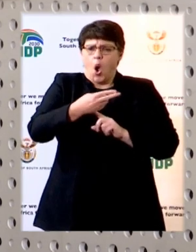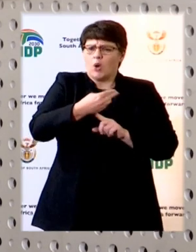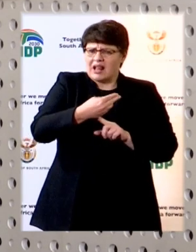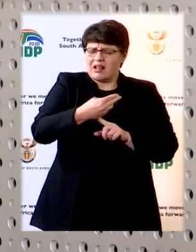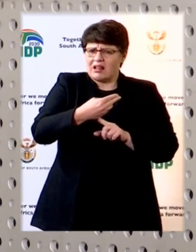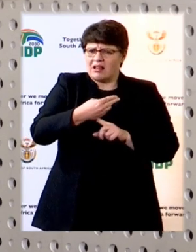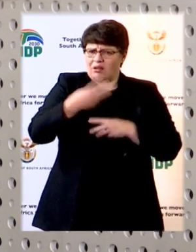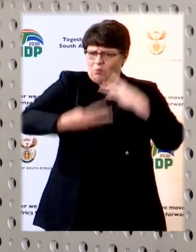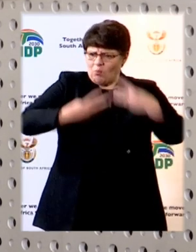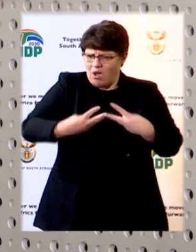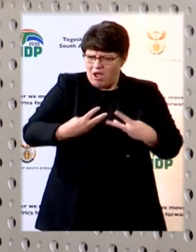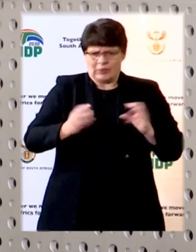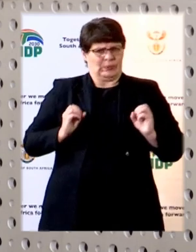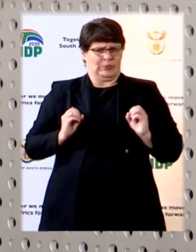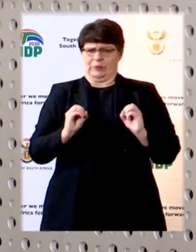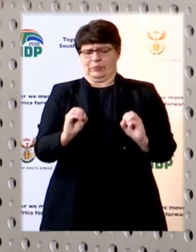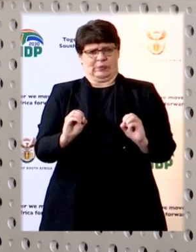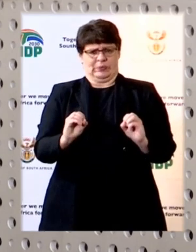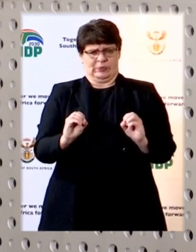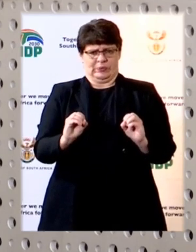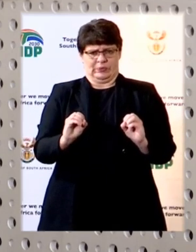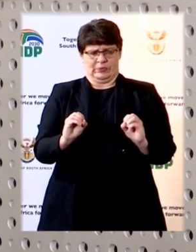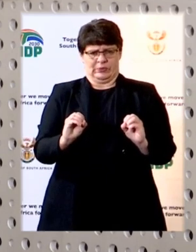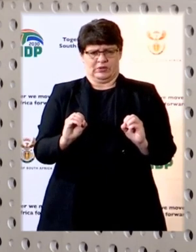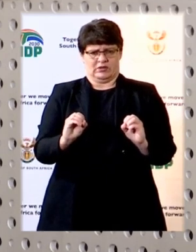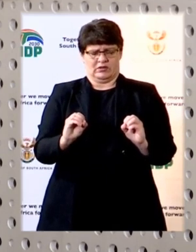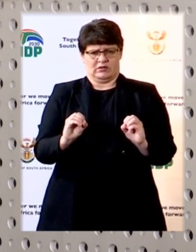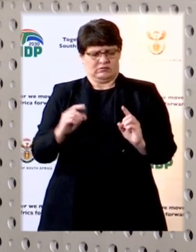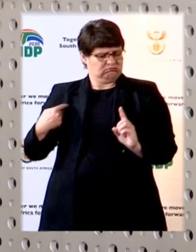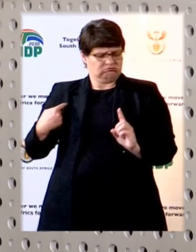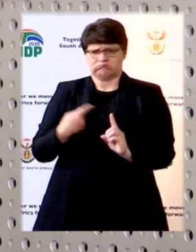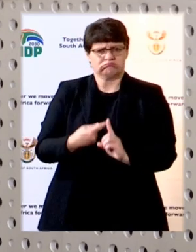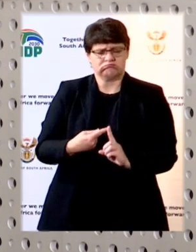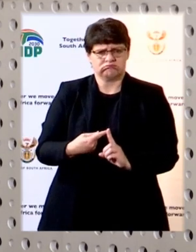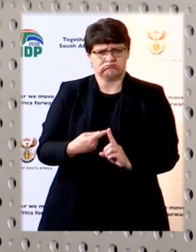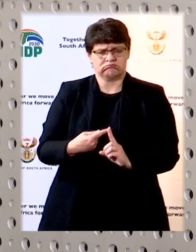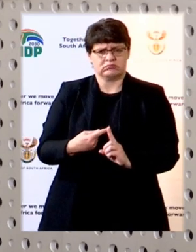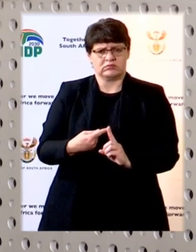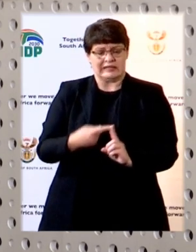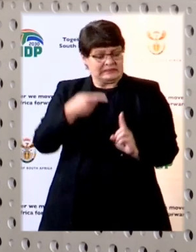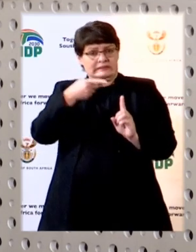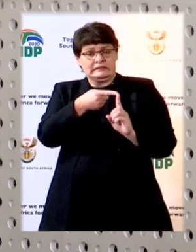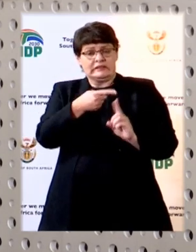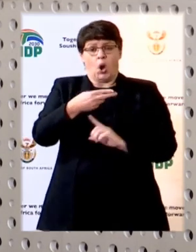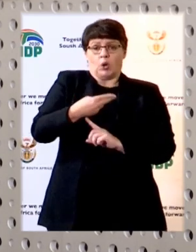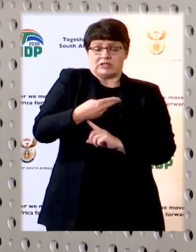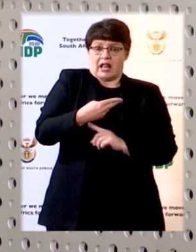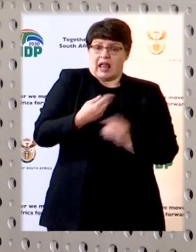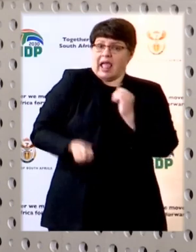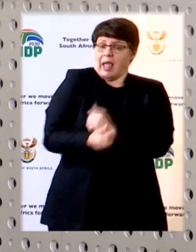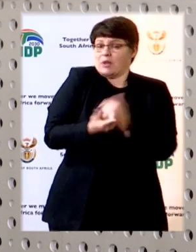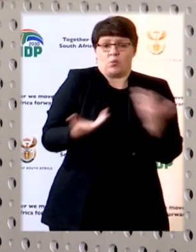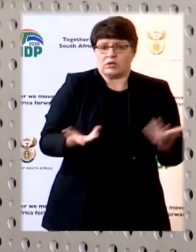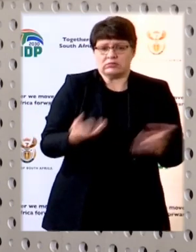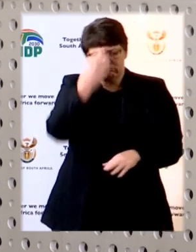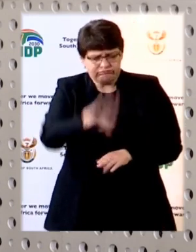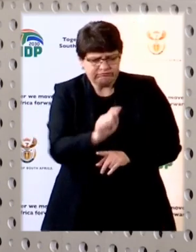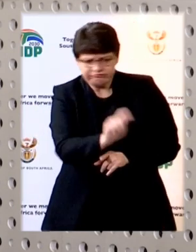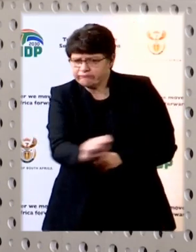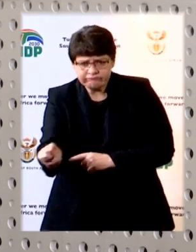is supposed to be operational during now, because the only activities that happens with hotels now or